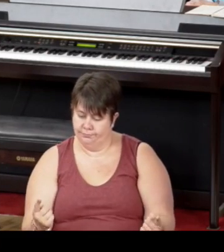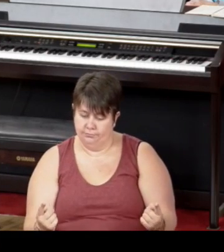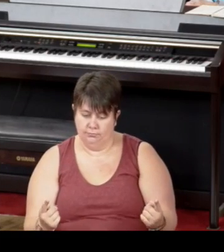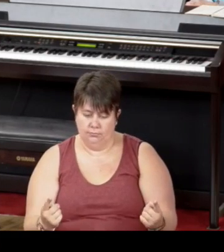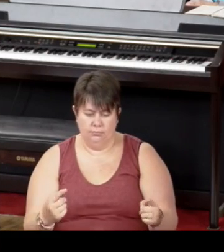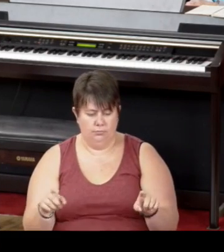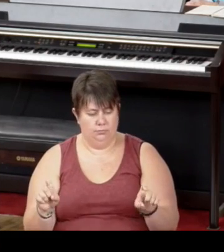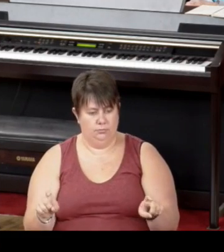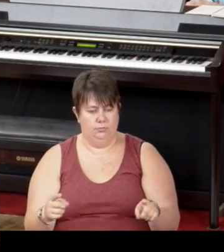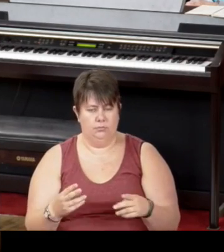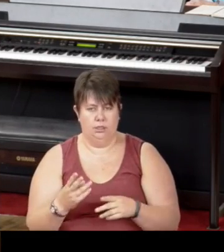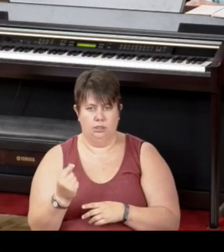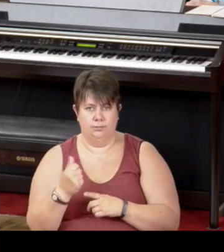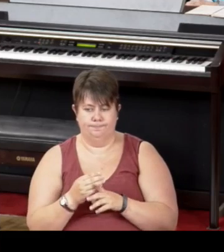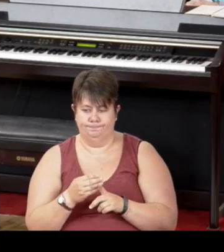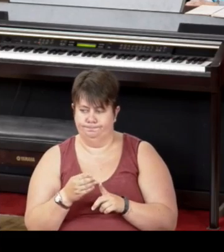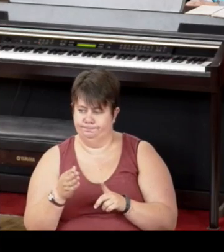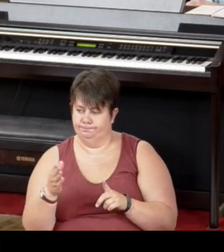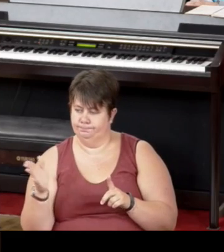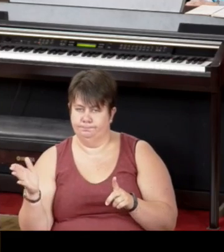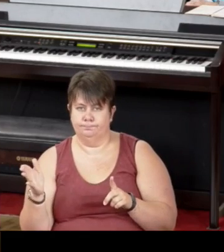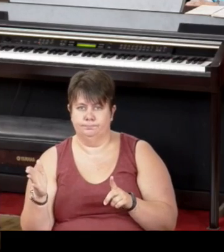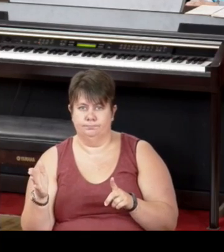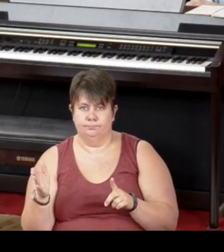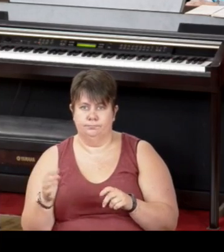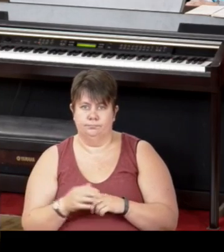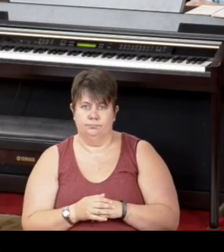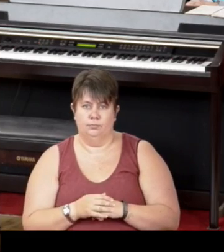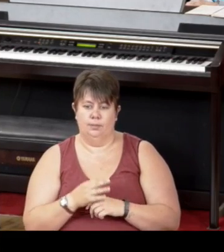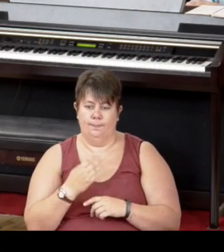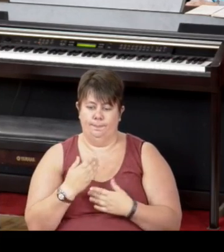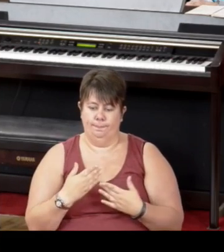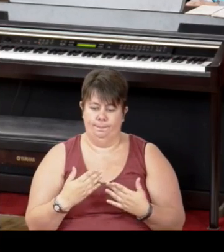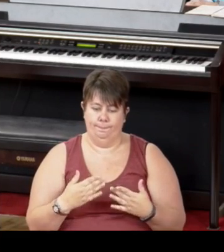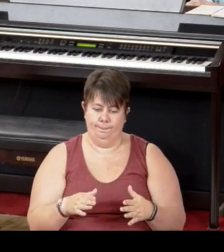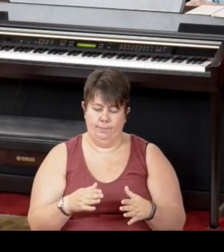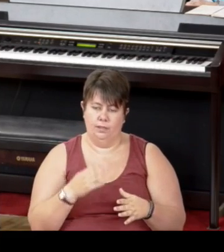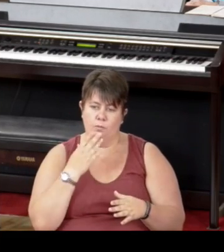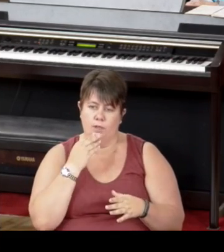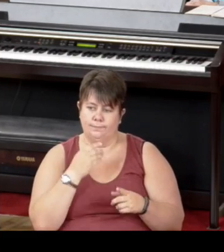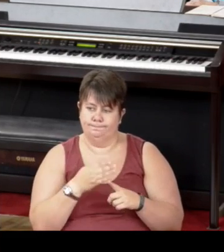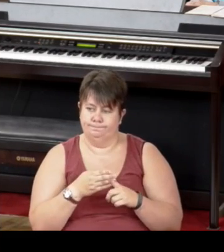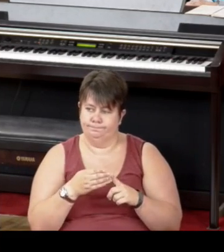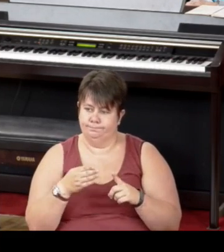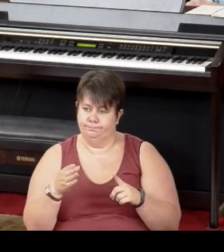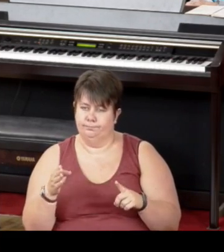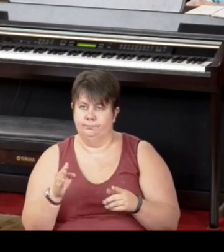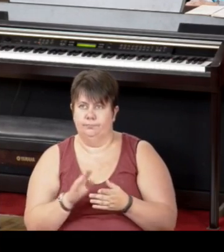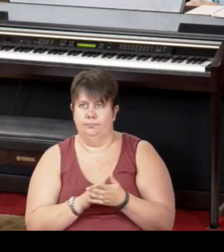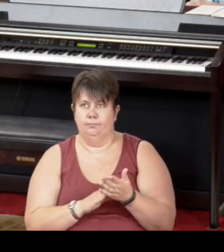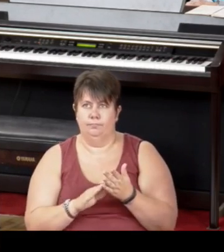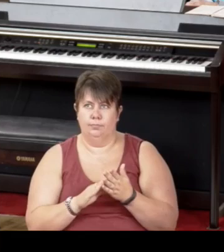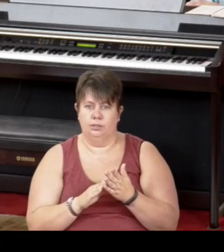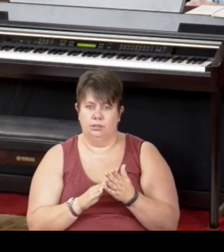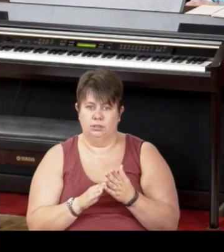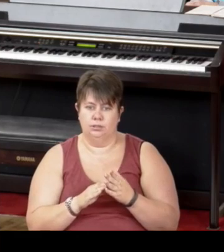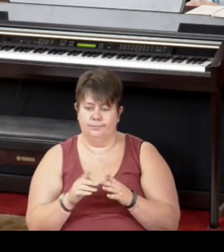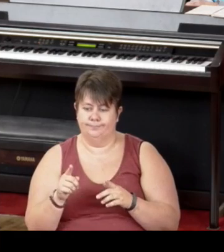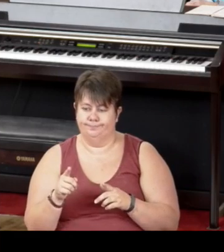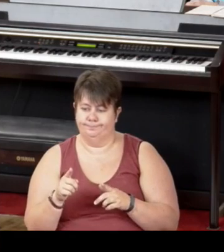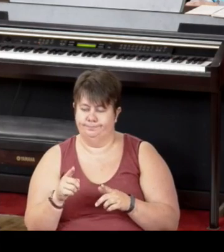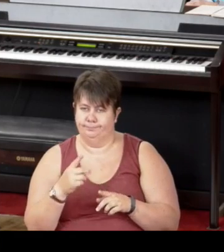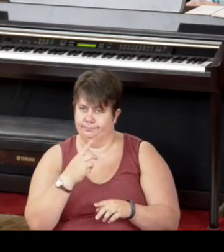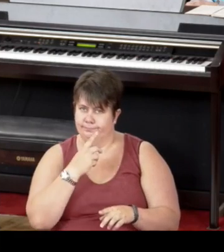God, but some have turned away. And by turning away, what they are doing is diminishing the witness for Jesus of